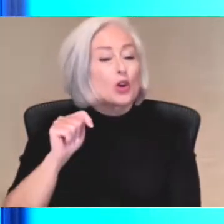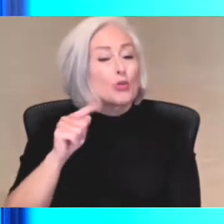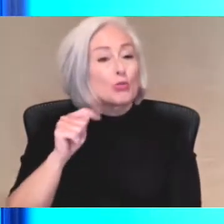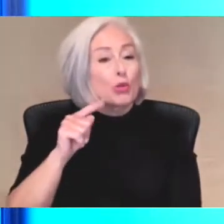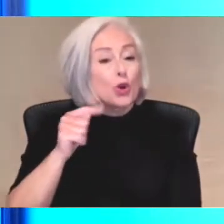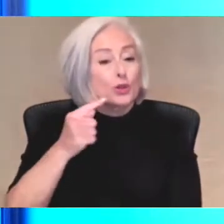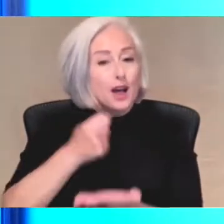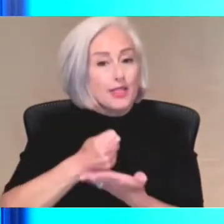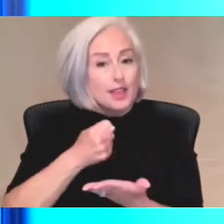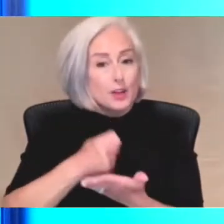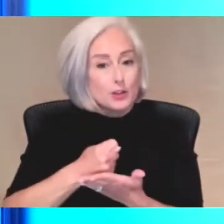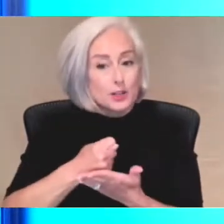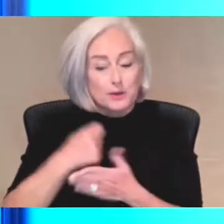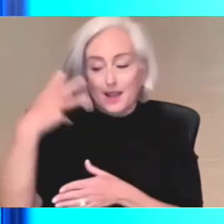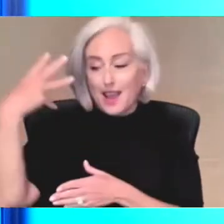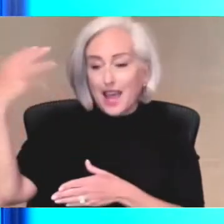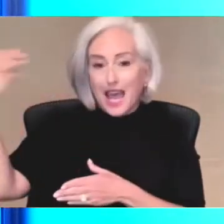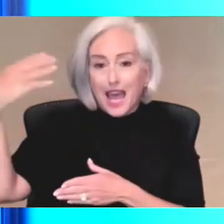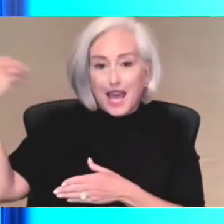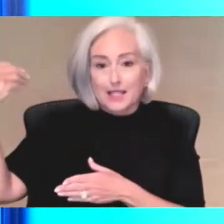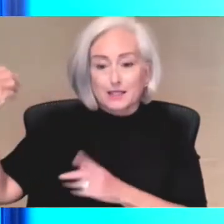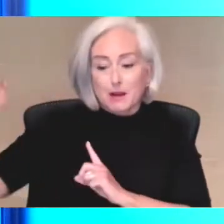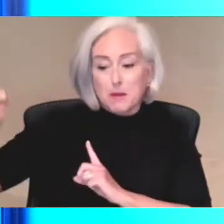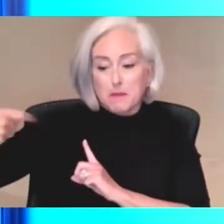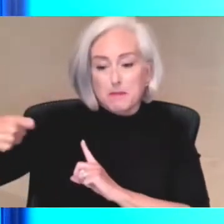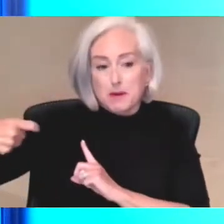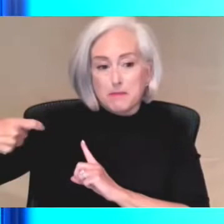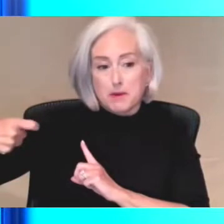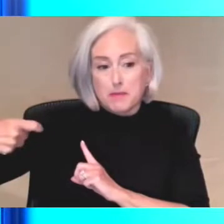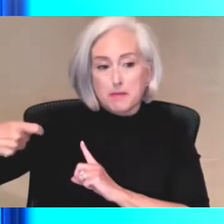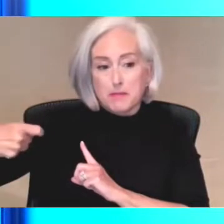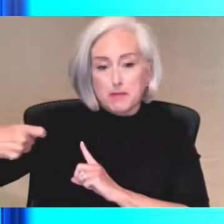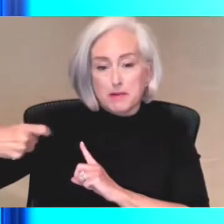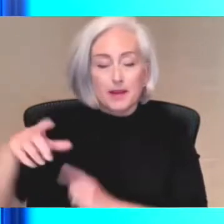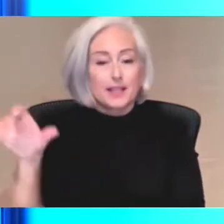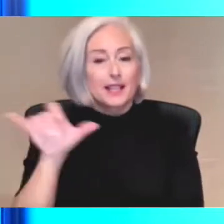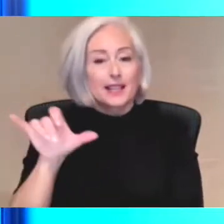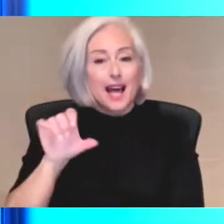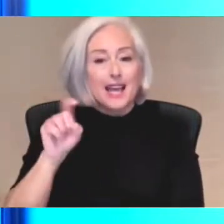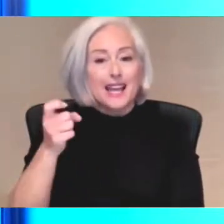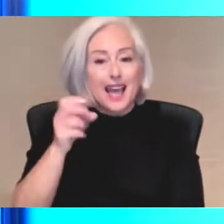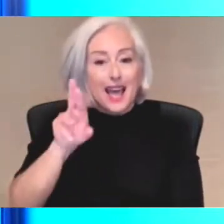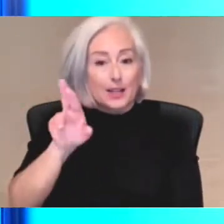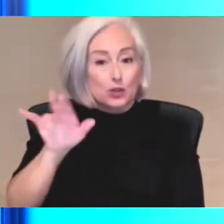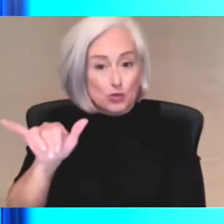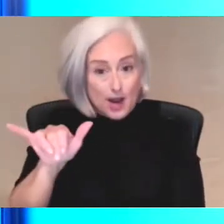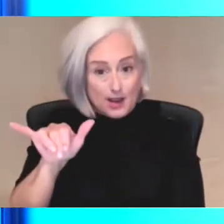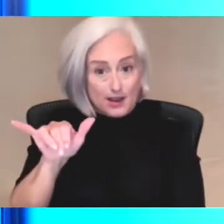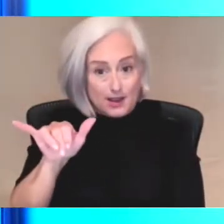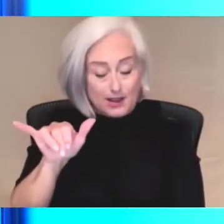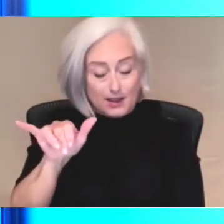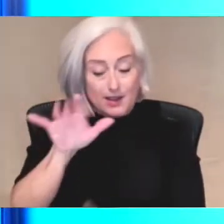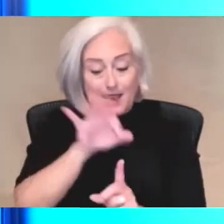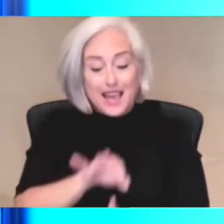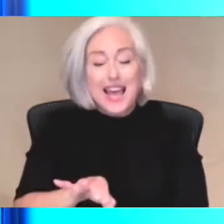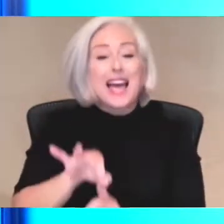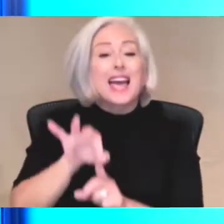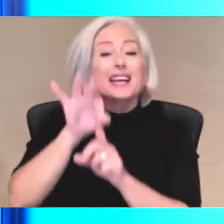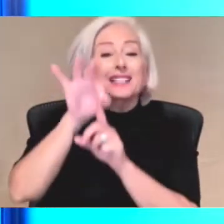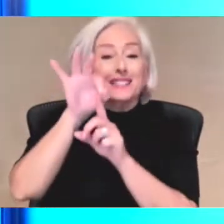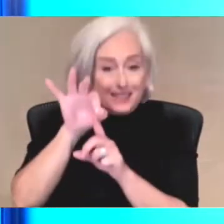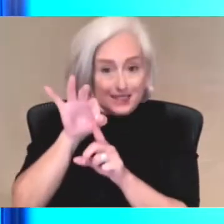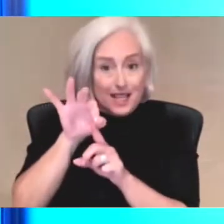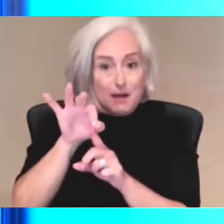beam radiation therapy similar to X-rays. However, instead of using X-rays, it uses protons, which